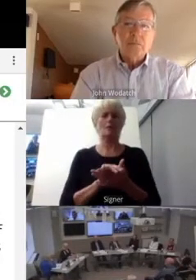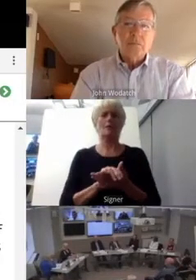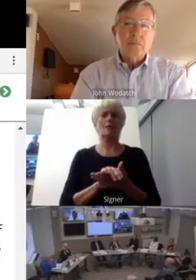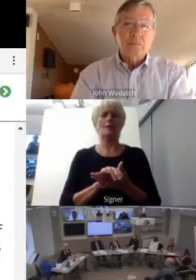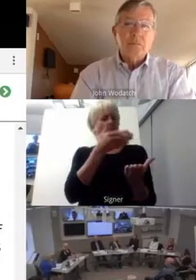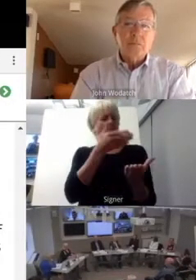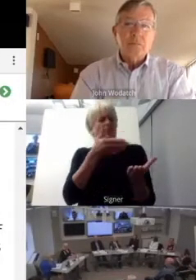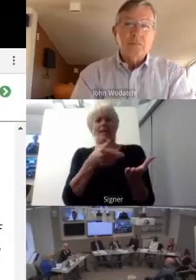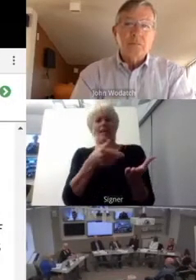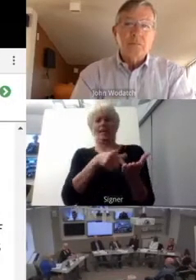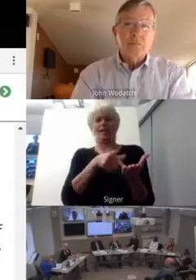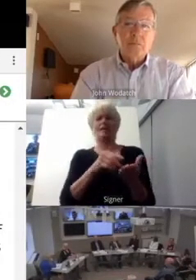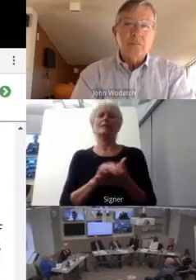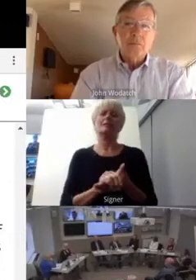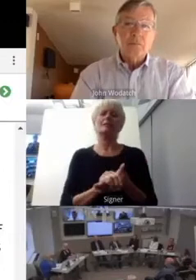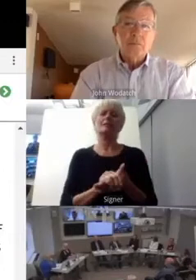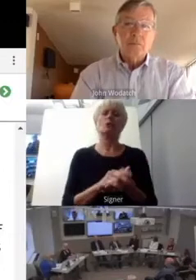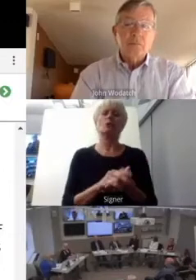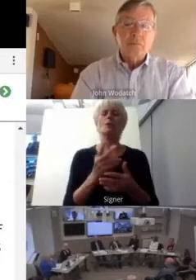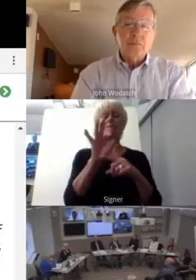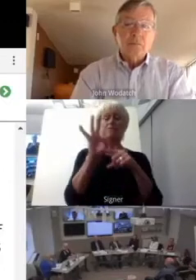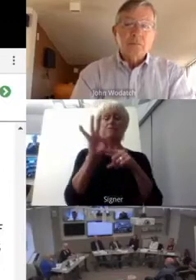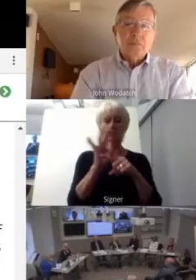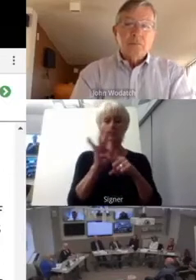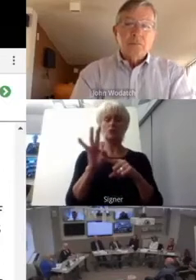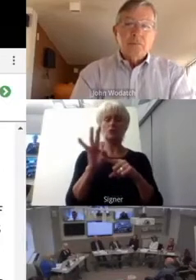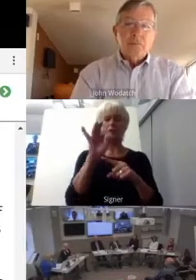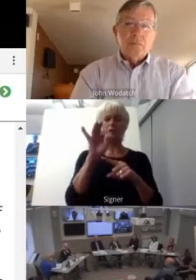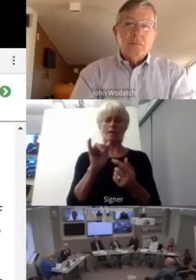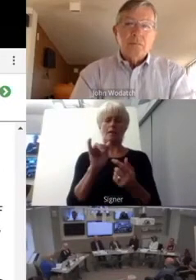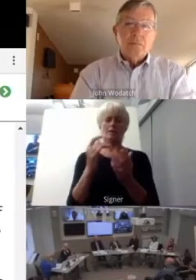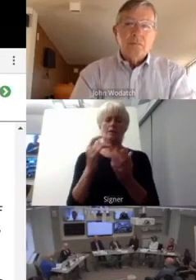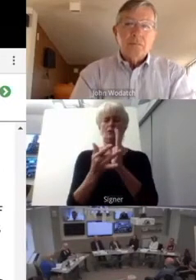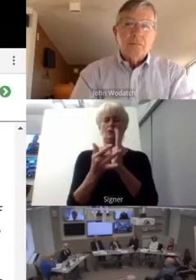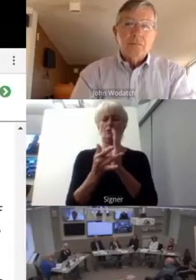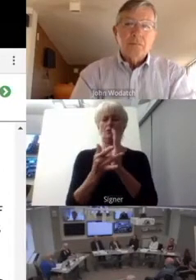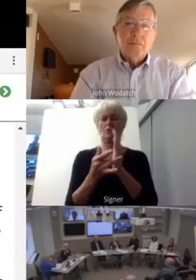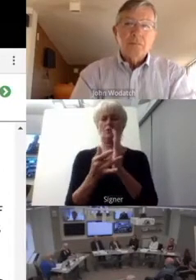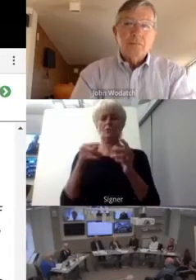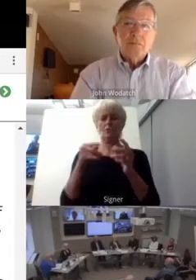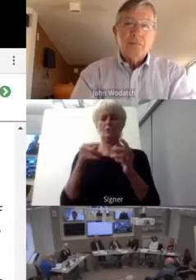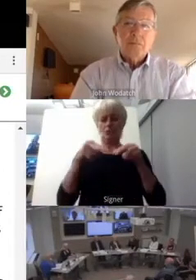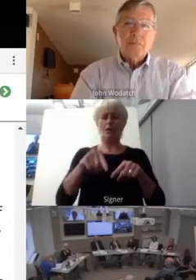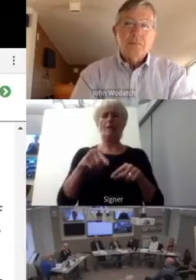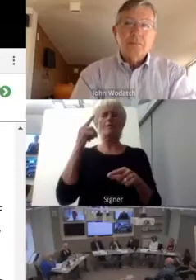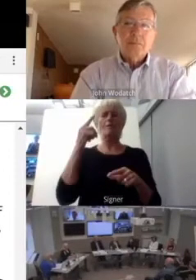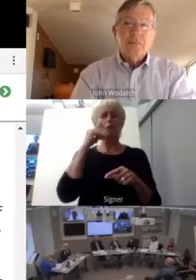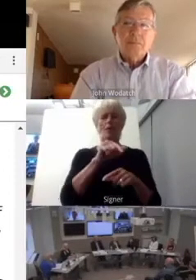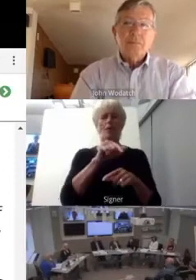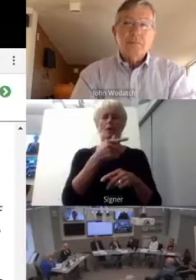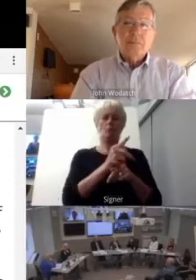that the technology does rather than what type of product it is. And I think that